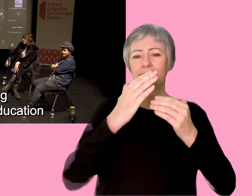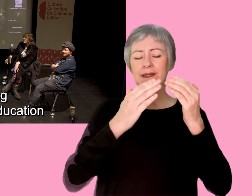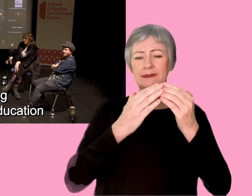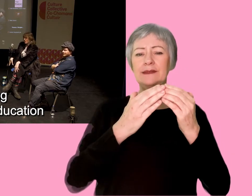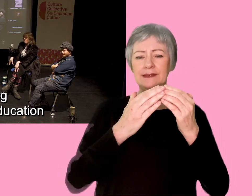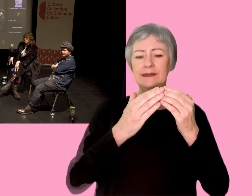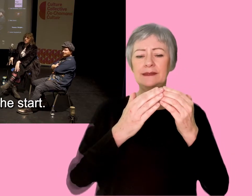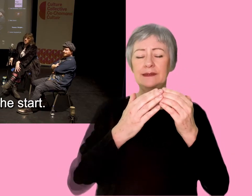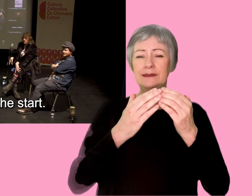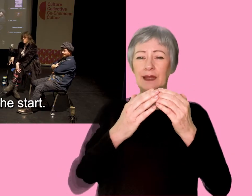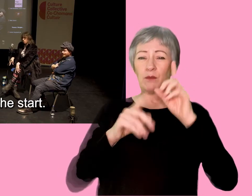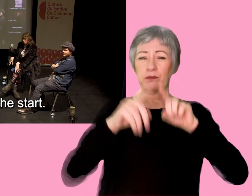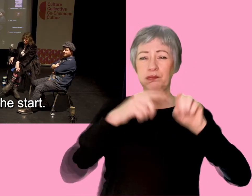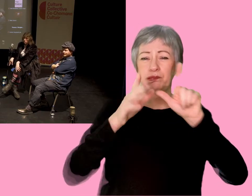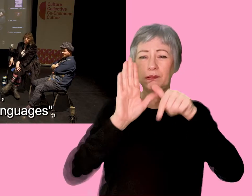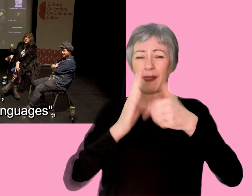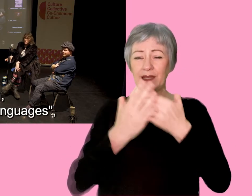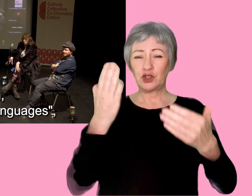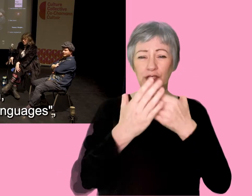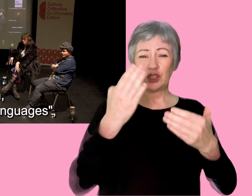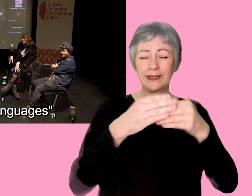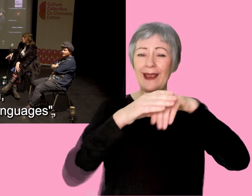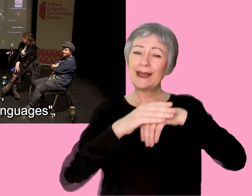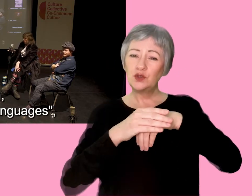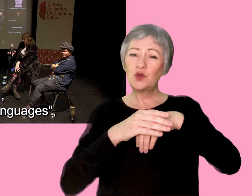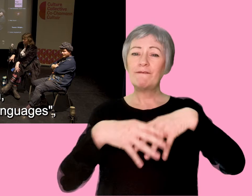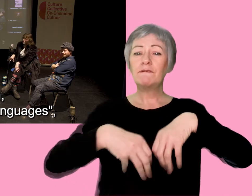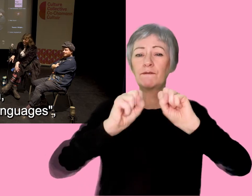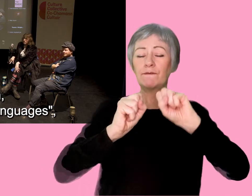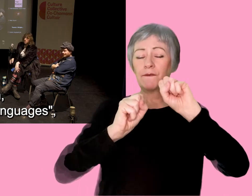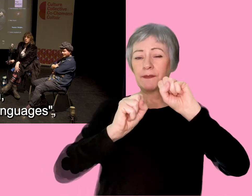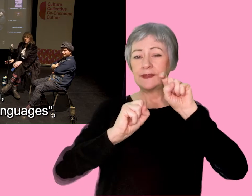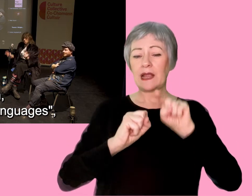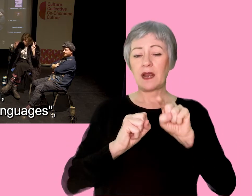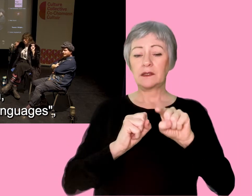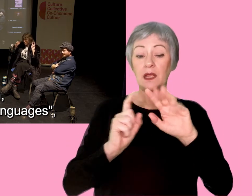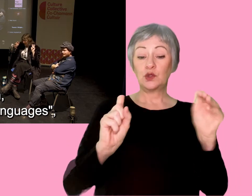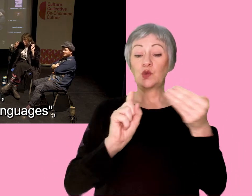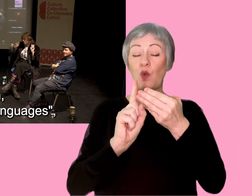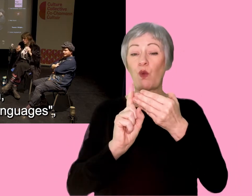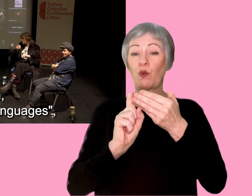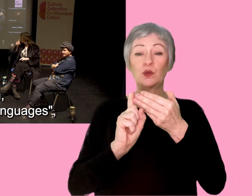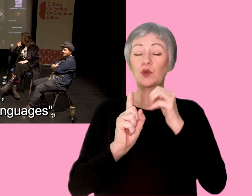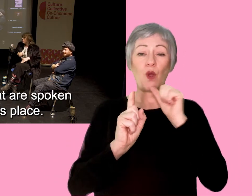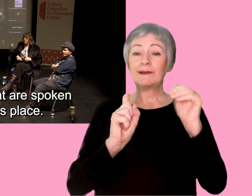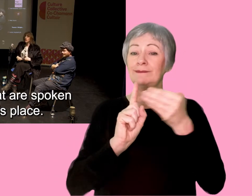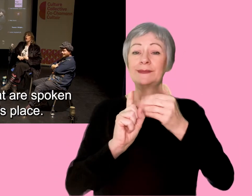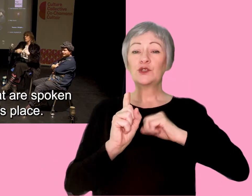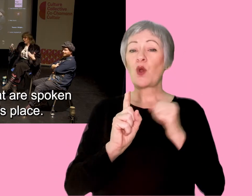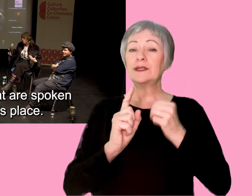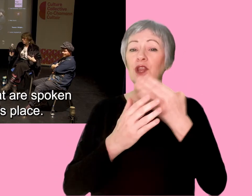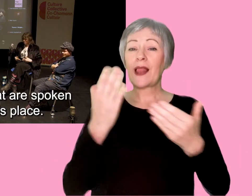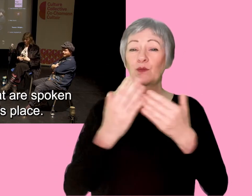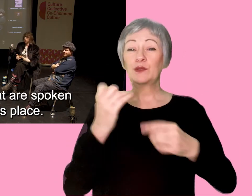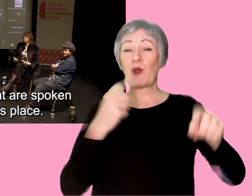into education in these islands from the start. Multilingualism, not just in Scotland's languages, but in all